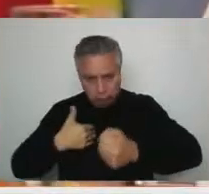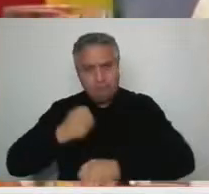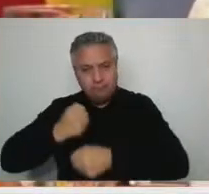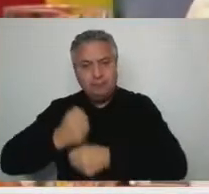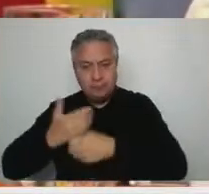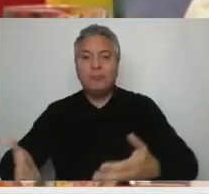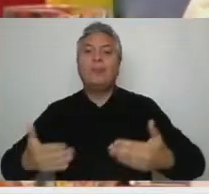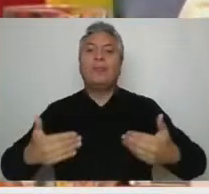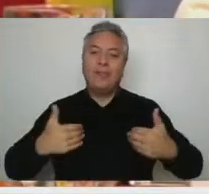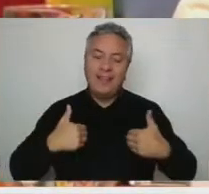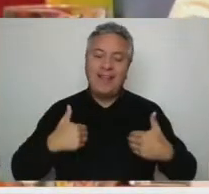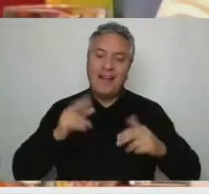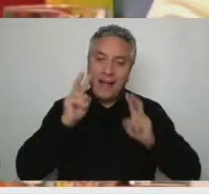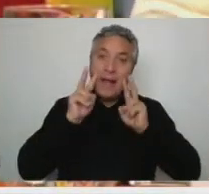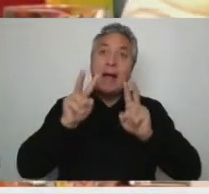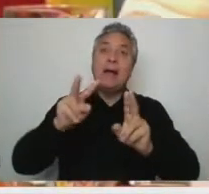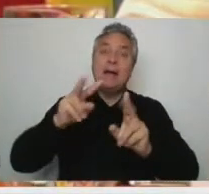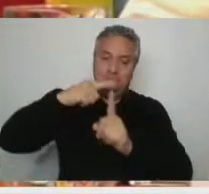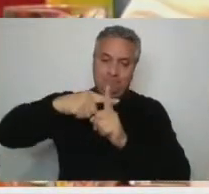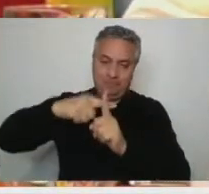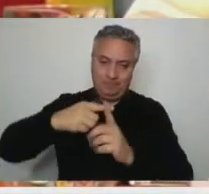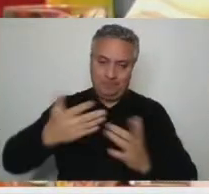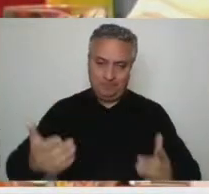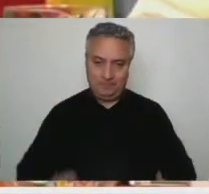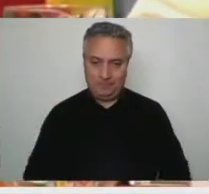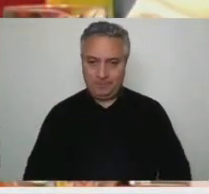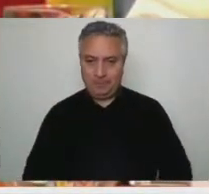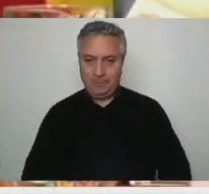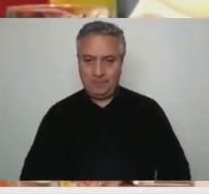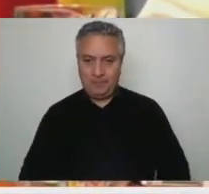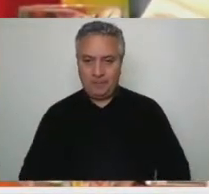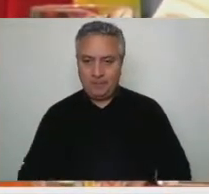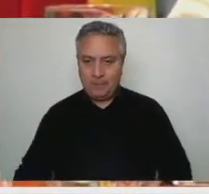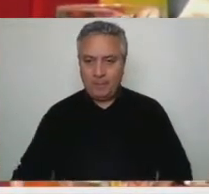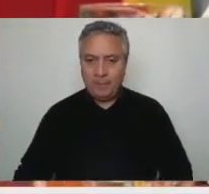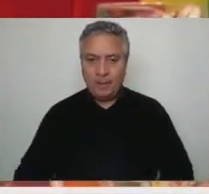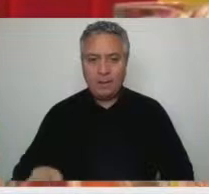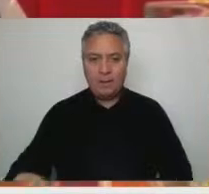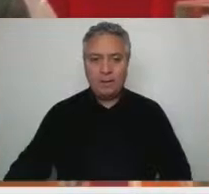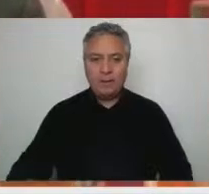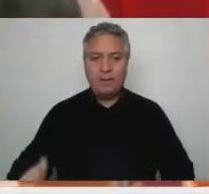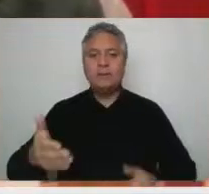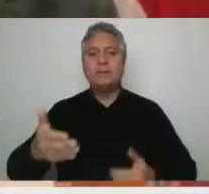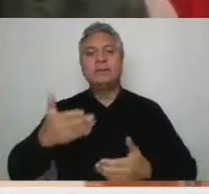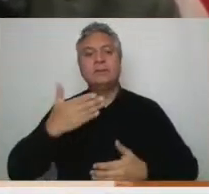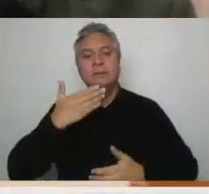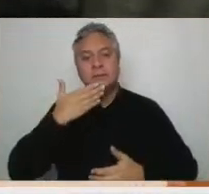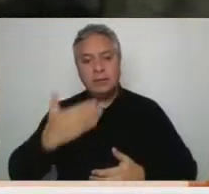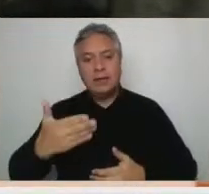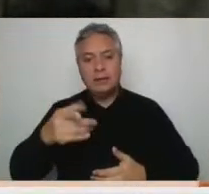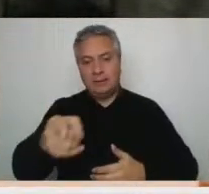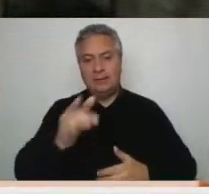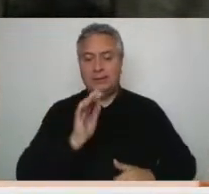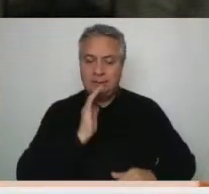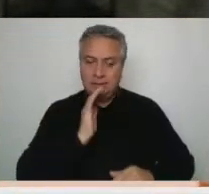Thank you very much. Your comment for the last